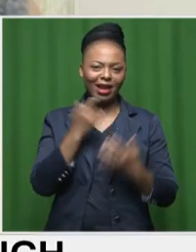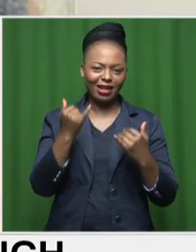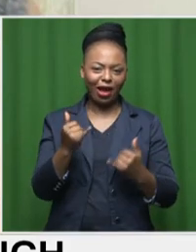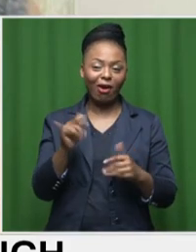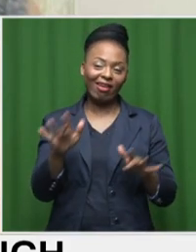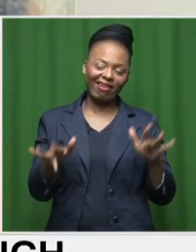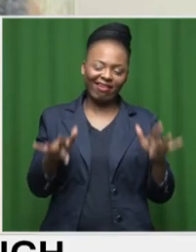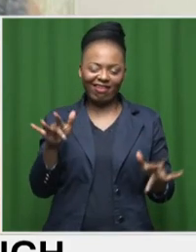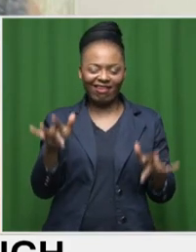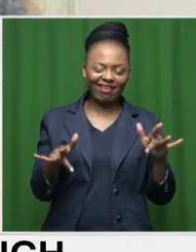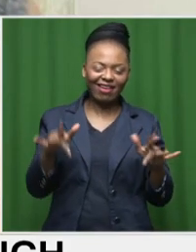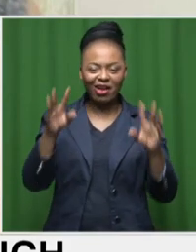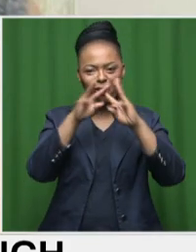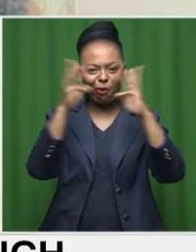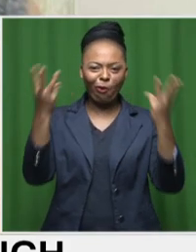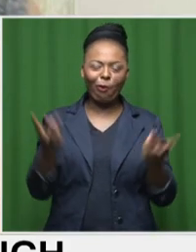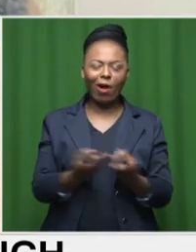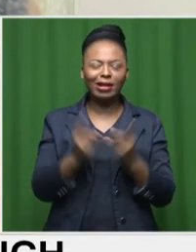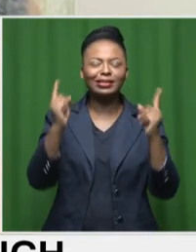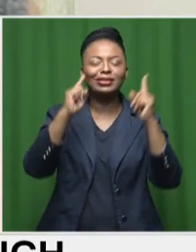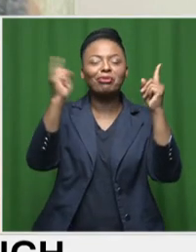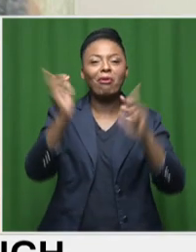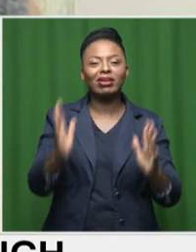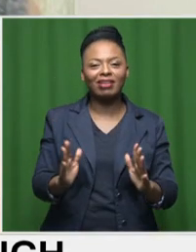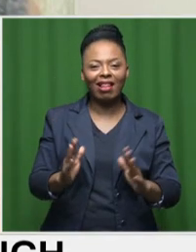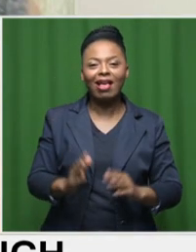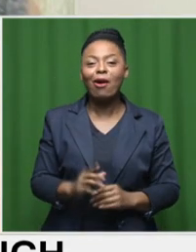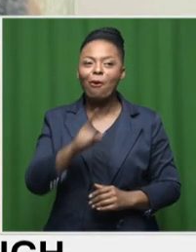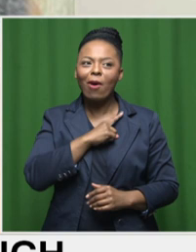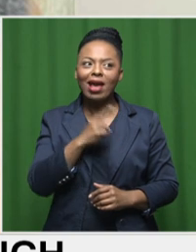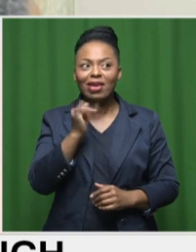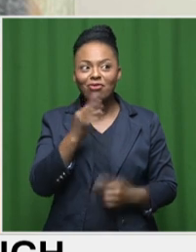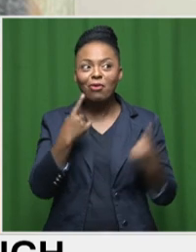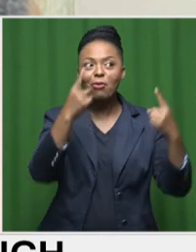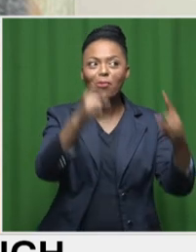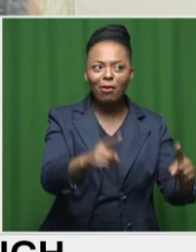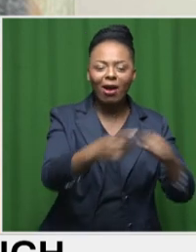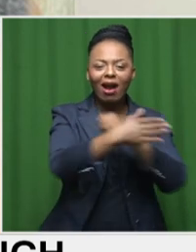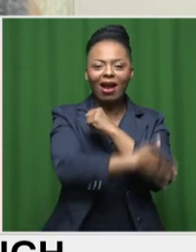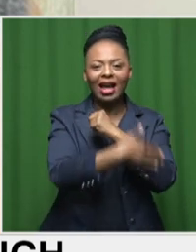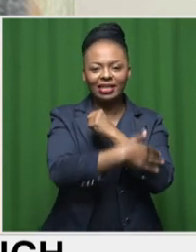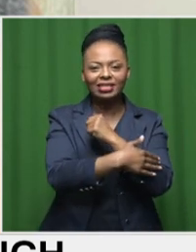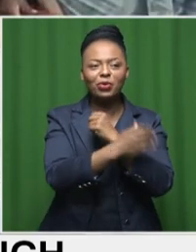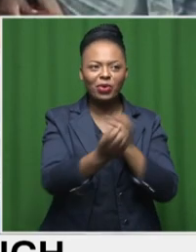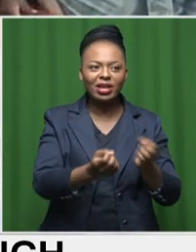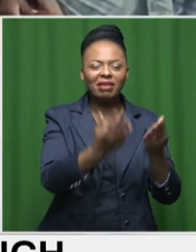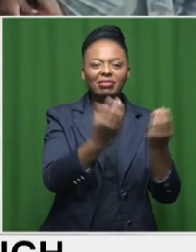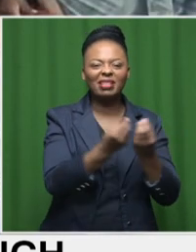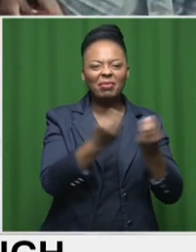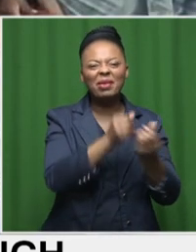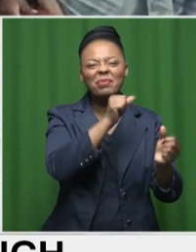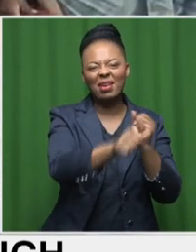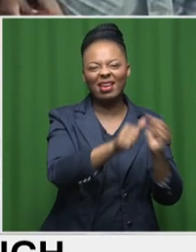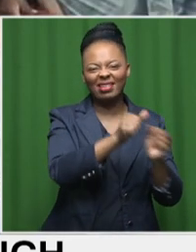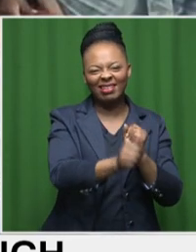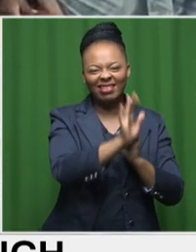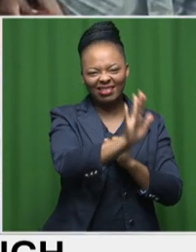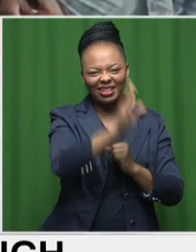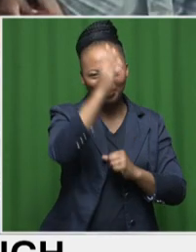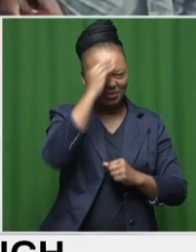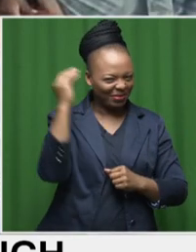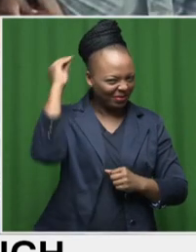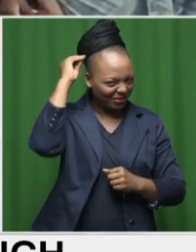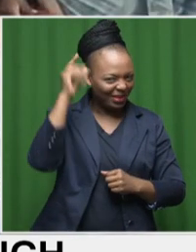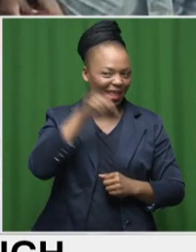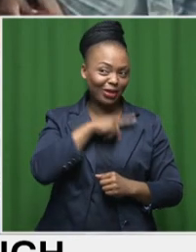special. Wherever we go to visit a country or a place, we try to leave it a little bit better. And that's very meaningful to me as well. And that's why I chose